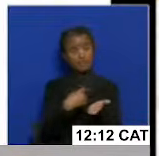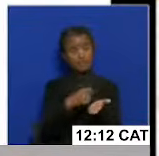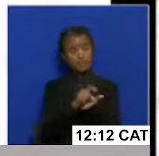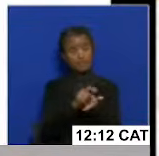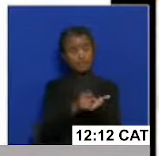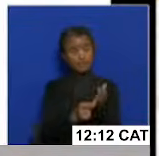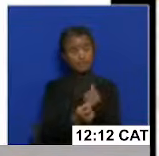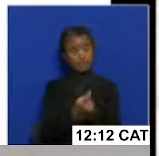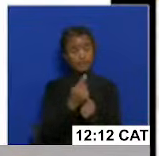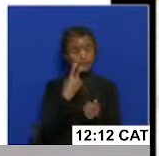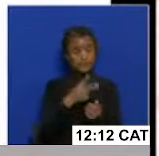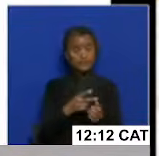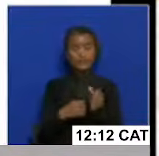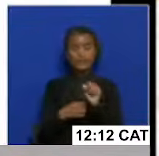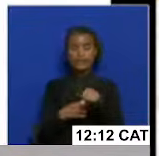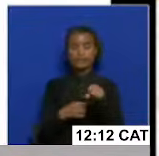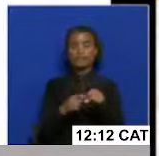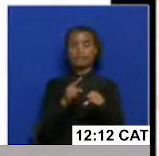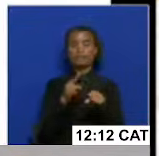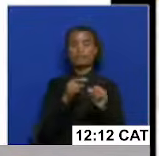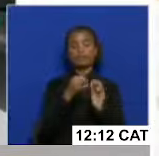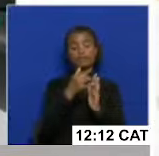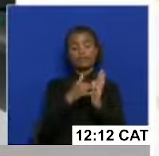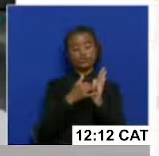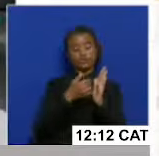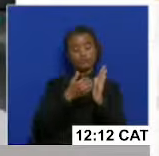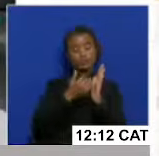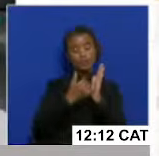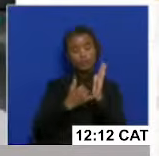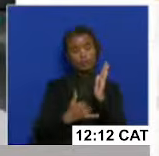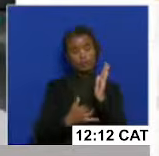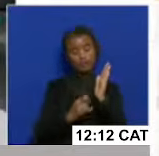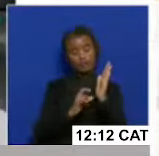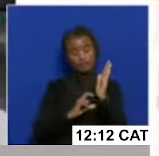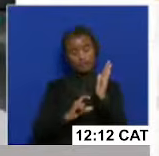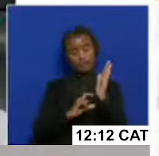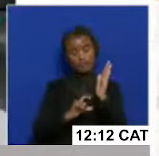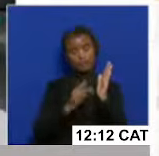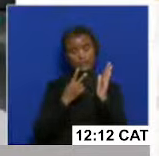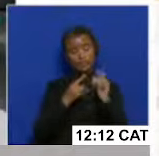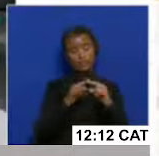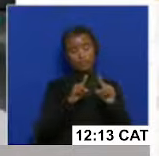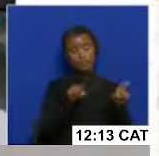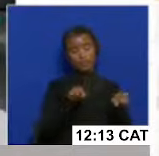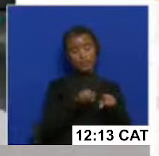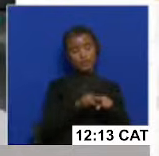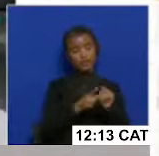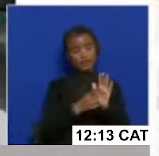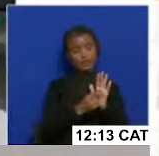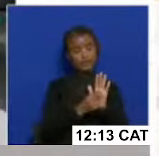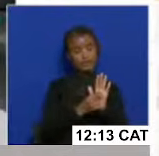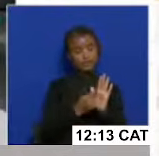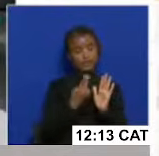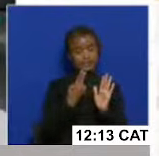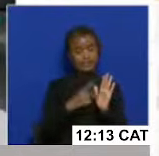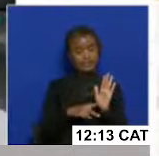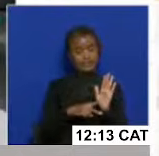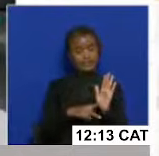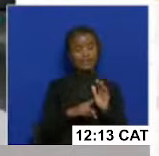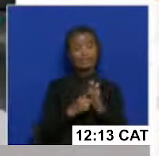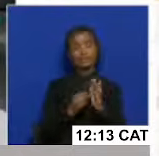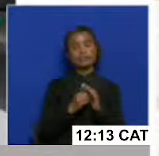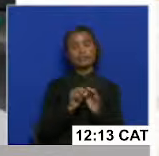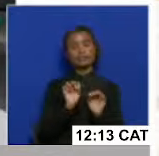page, there is another block there with the date. It says, do you see that date there? 7th May 2023.